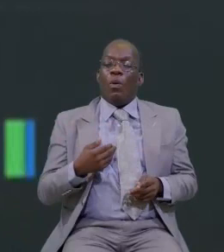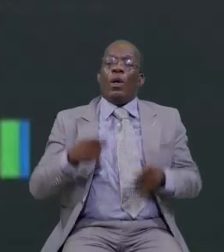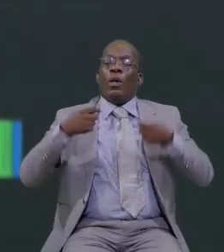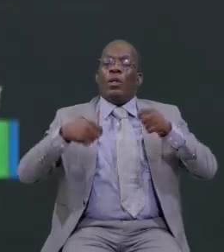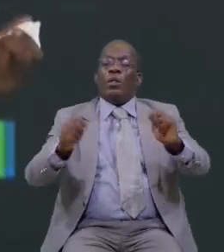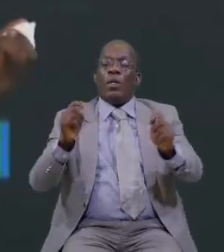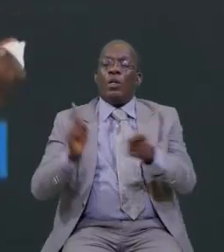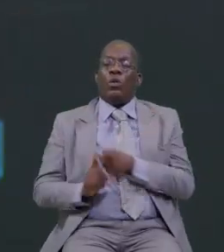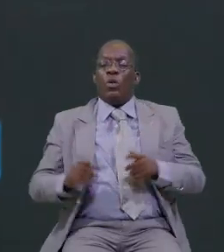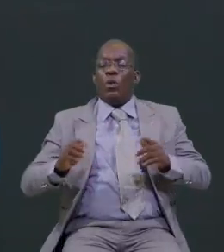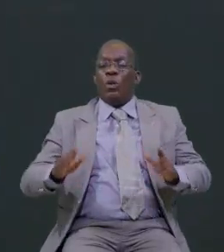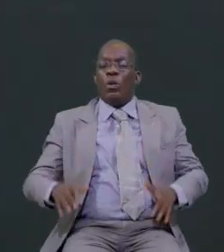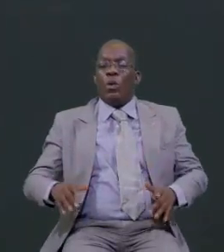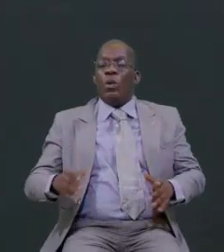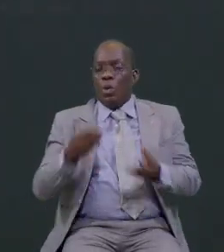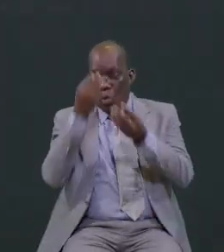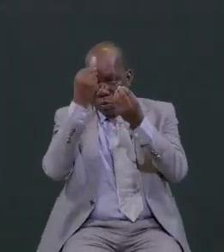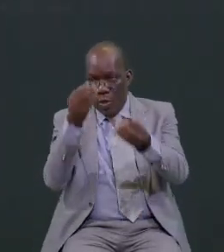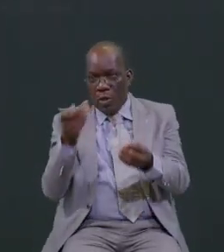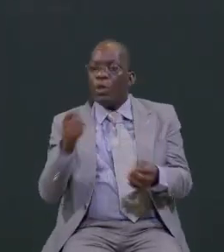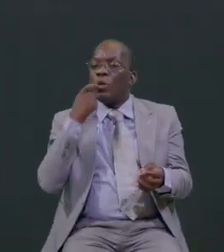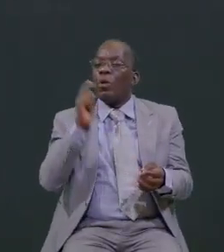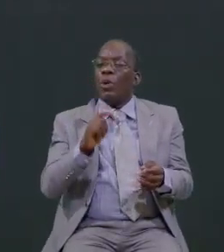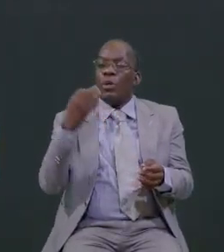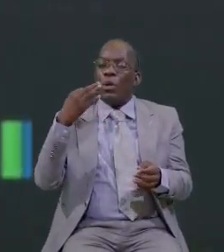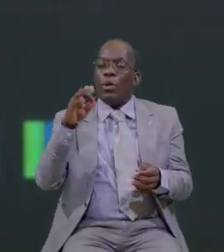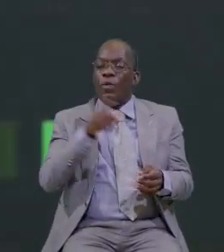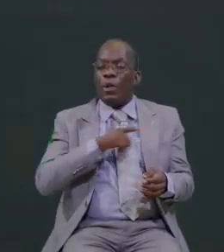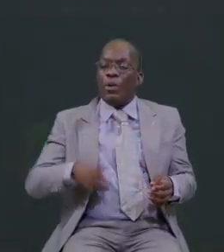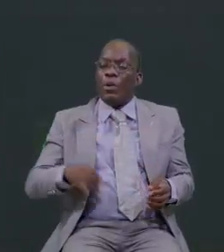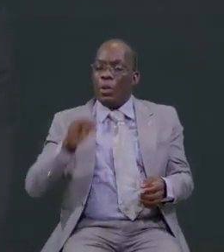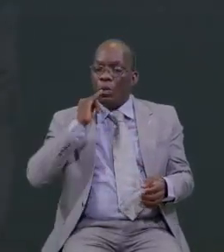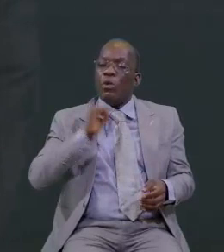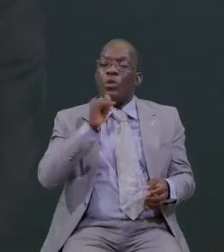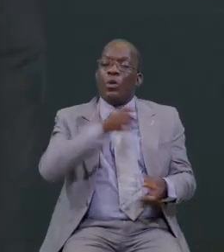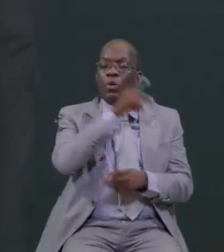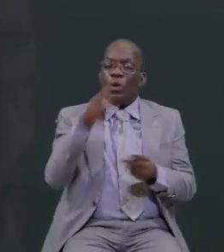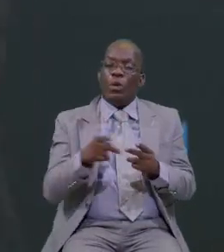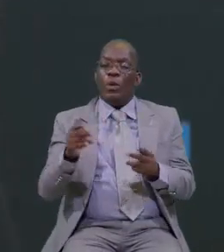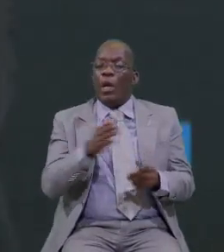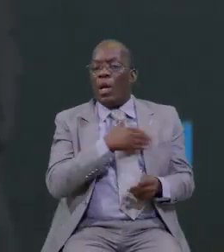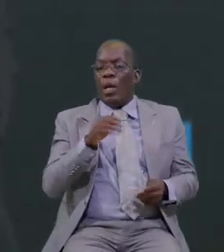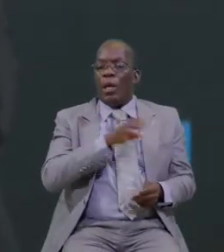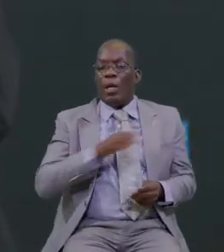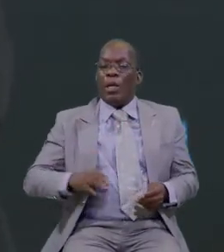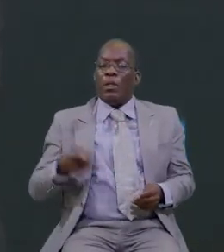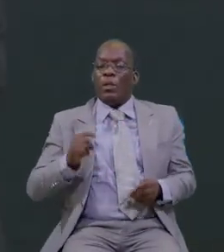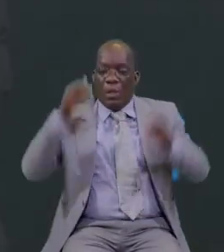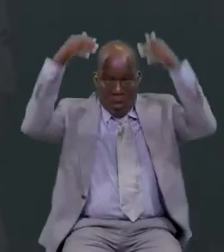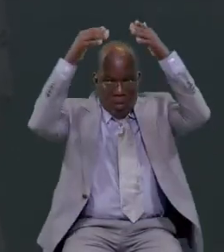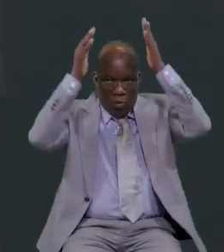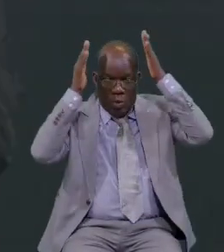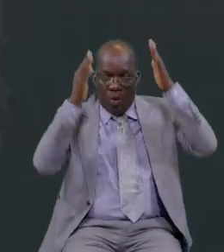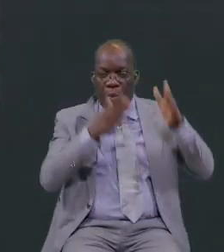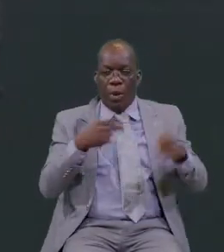the commandments of the Lord, imperfect. And Christ, Jesus, the bishop and shepherd of our